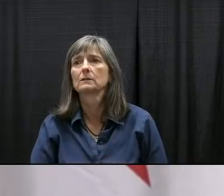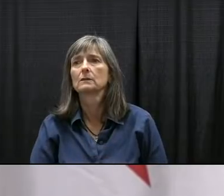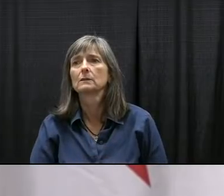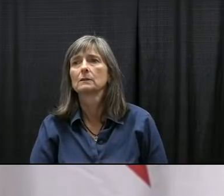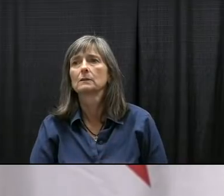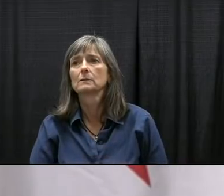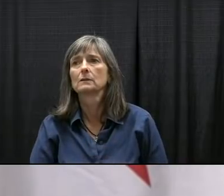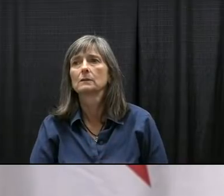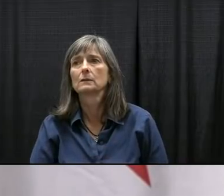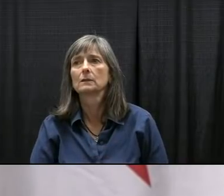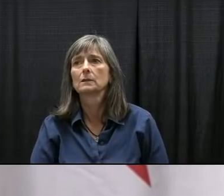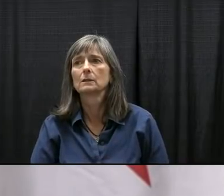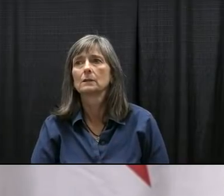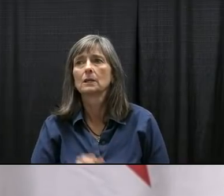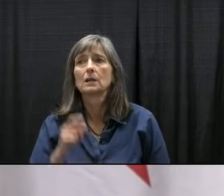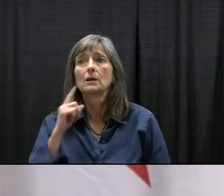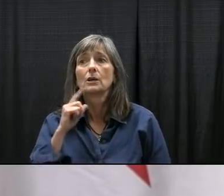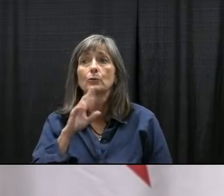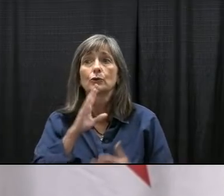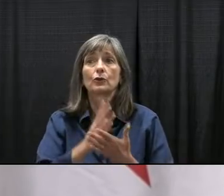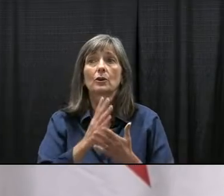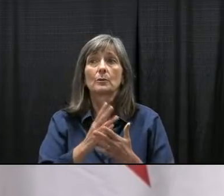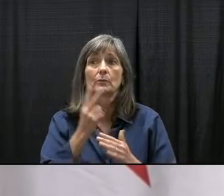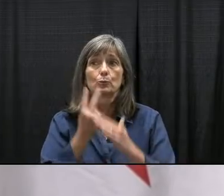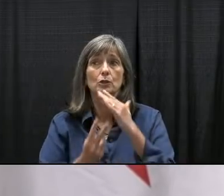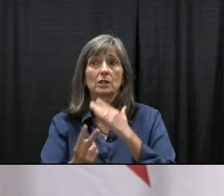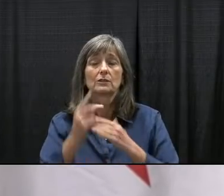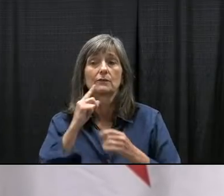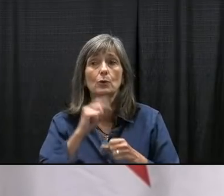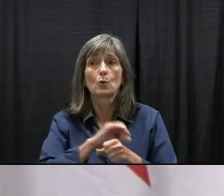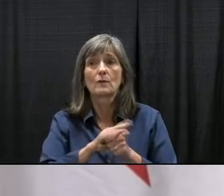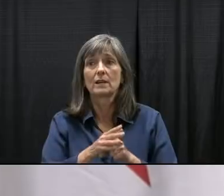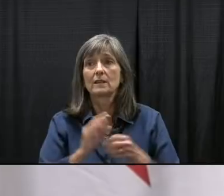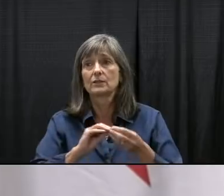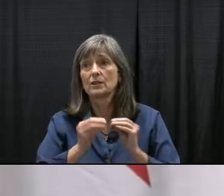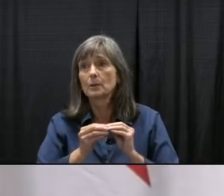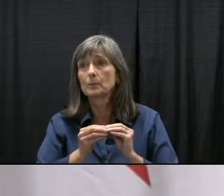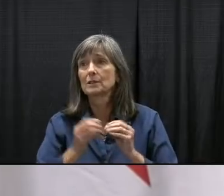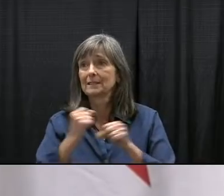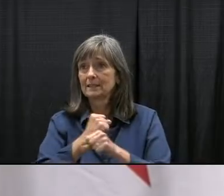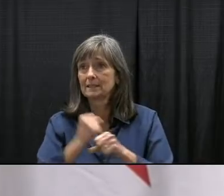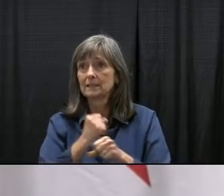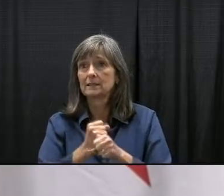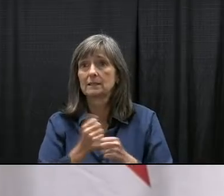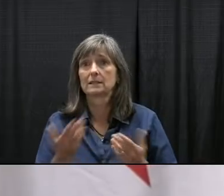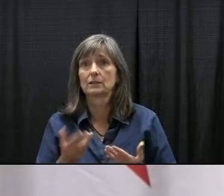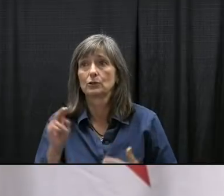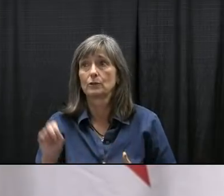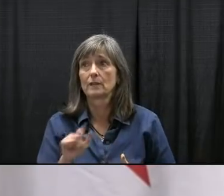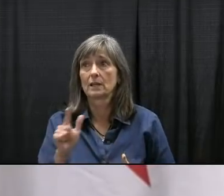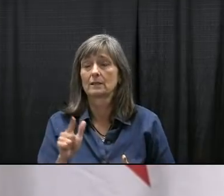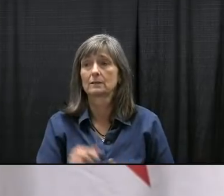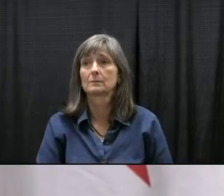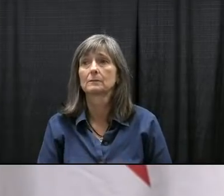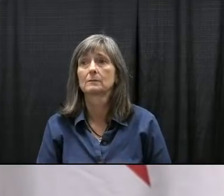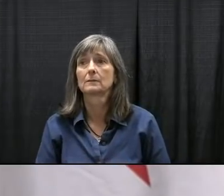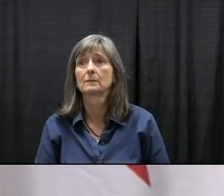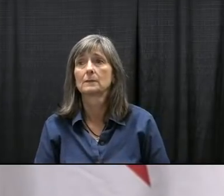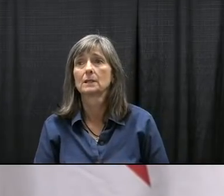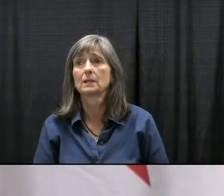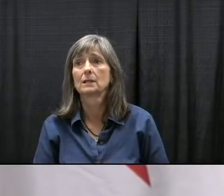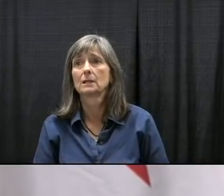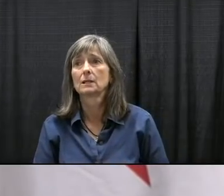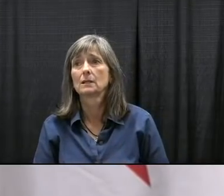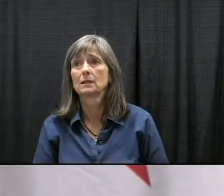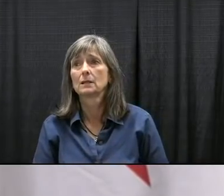of COVID-19 in Newfoundland and just take a deep dive in a couple of aspects I want to point out. Secondly,